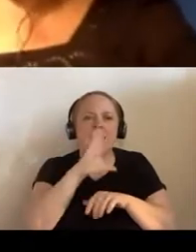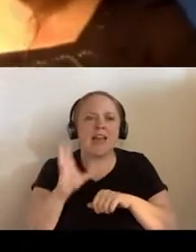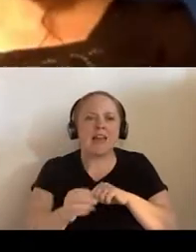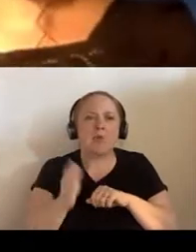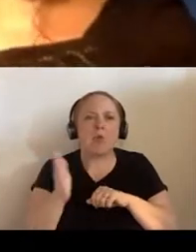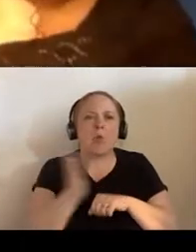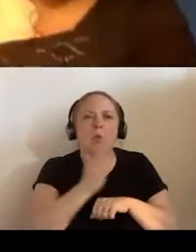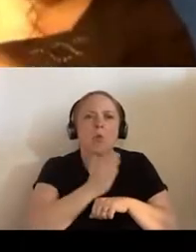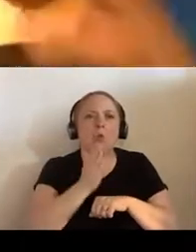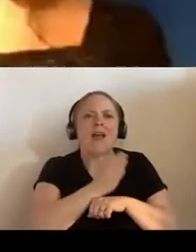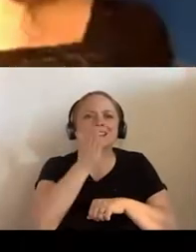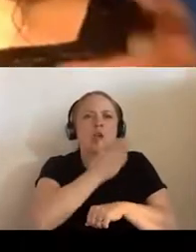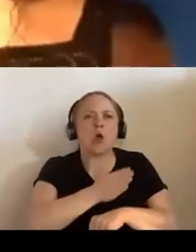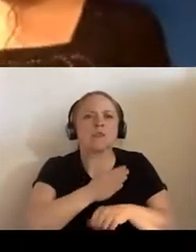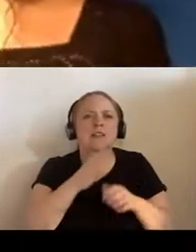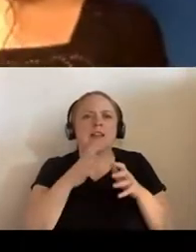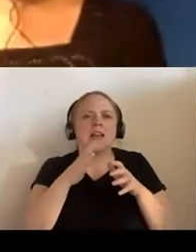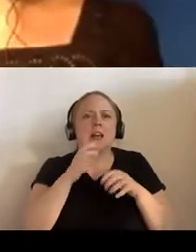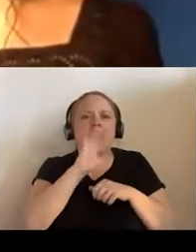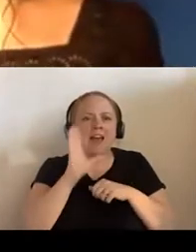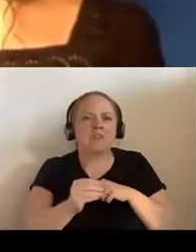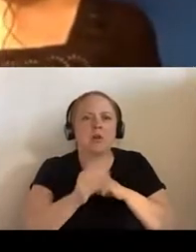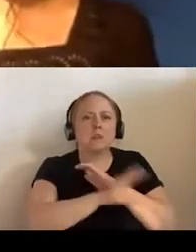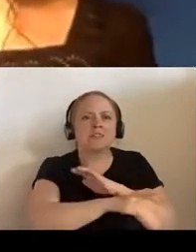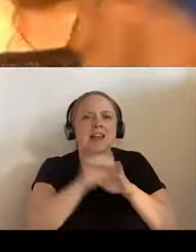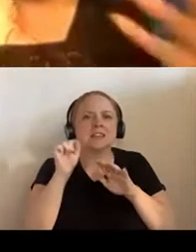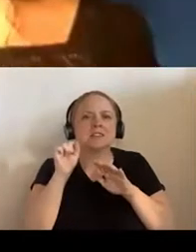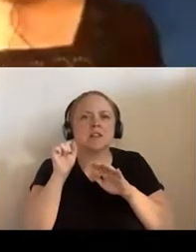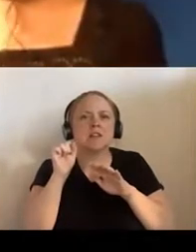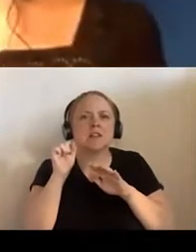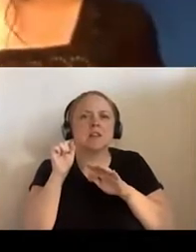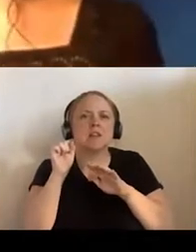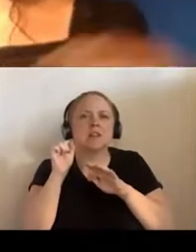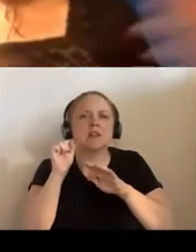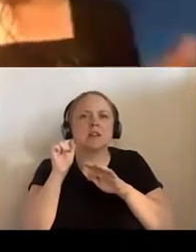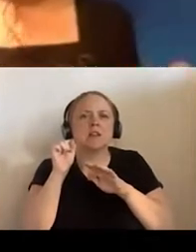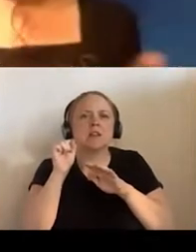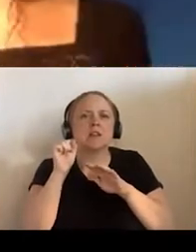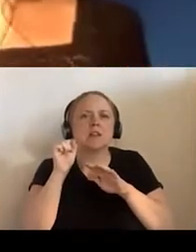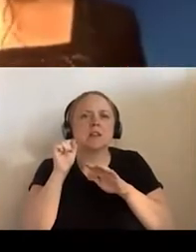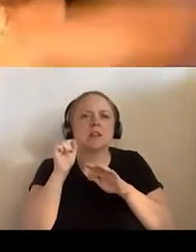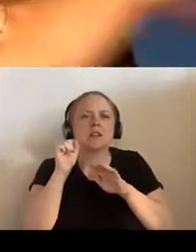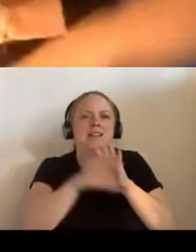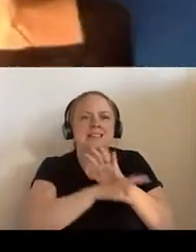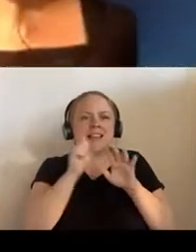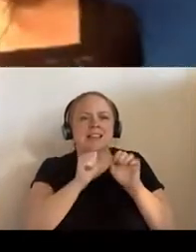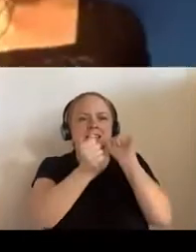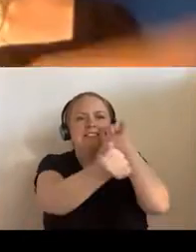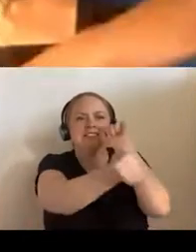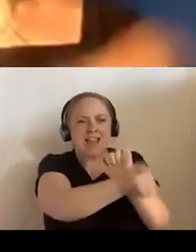inland, were taken and held before they were sold into slavery and shipped